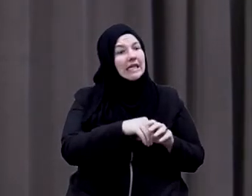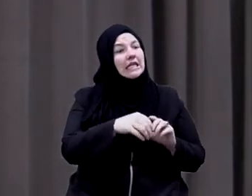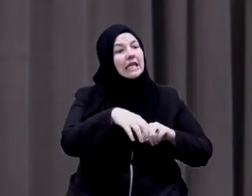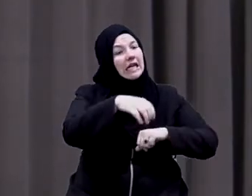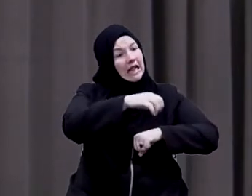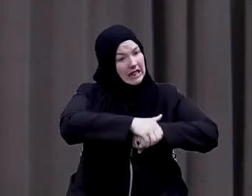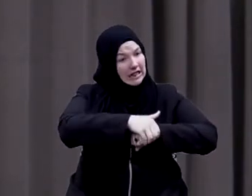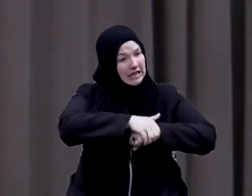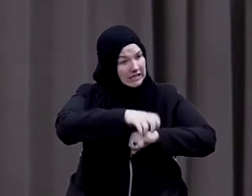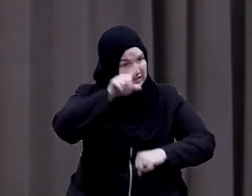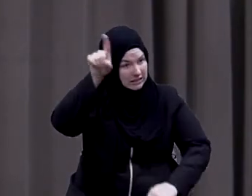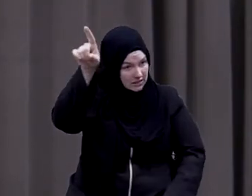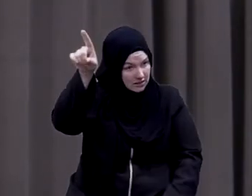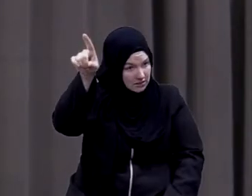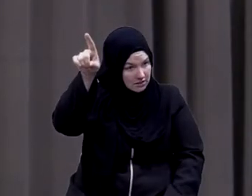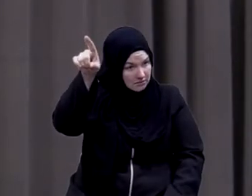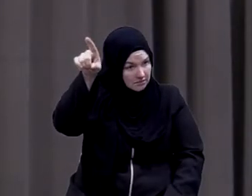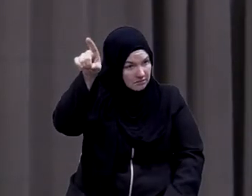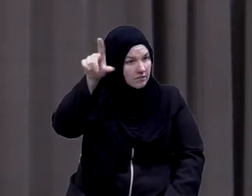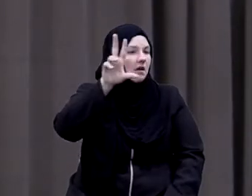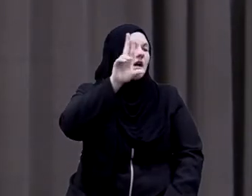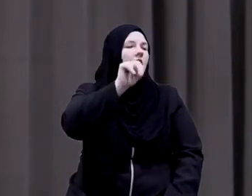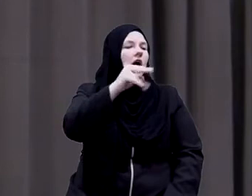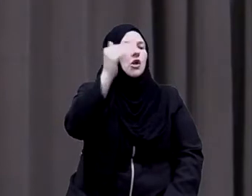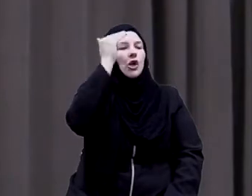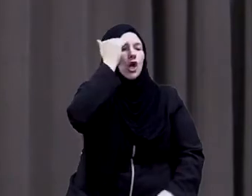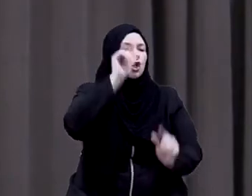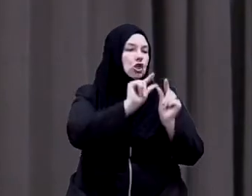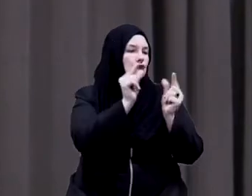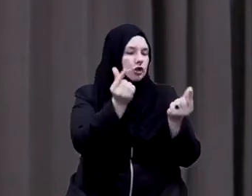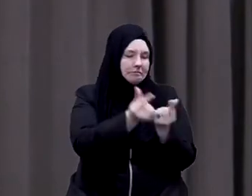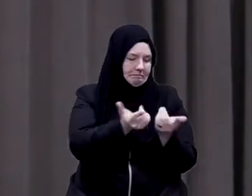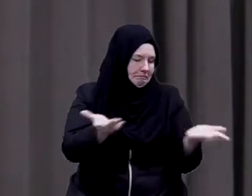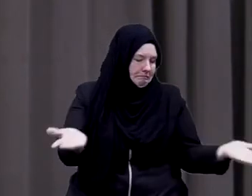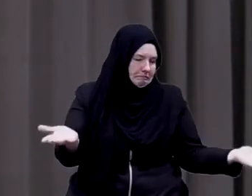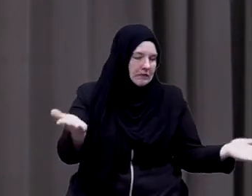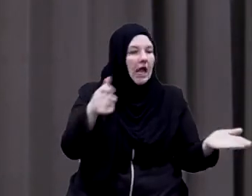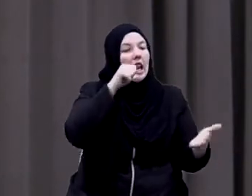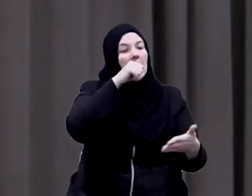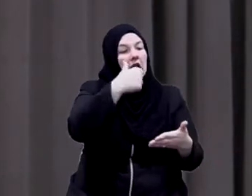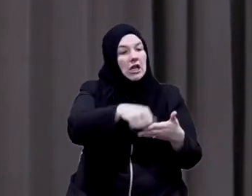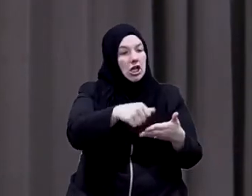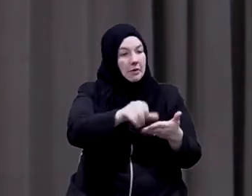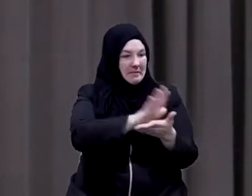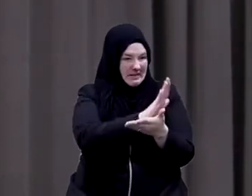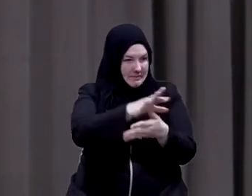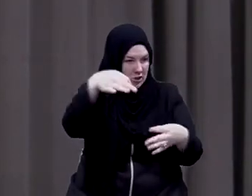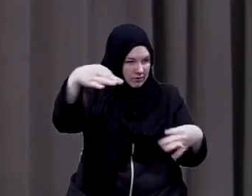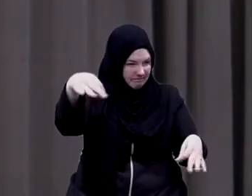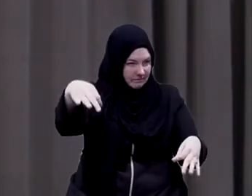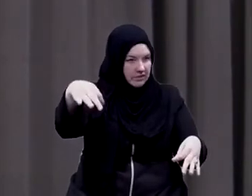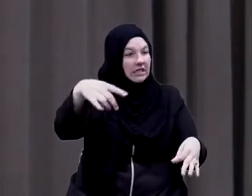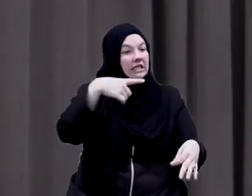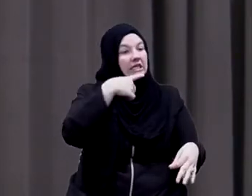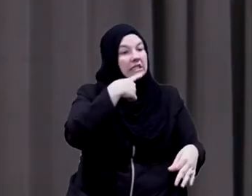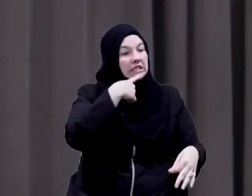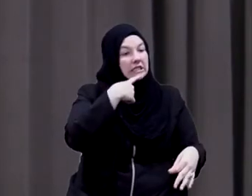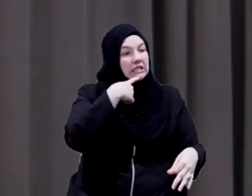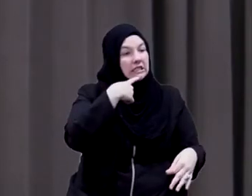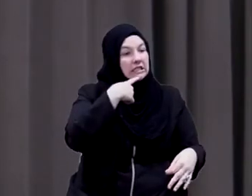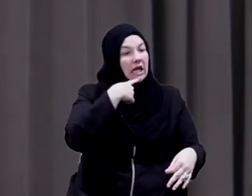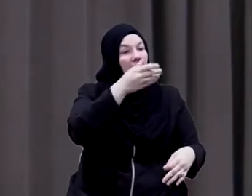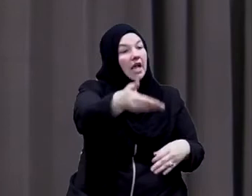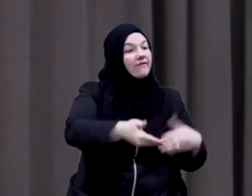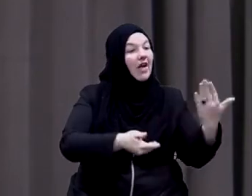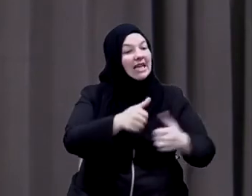Britain, an unknown group started to circulate a letter in which they invite each other to do